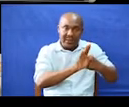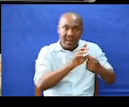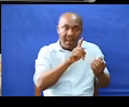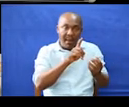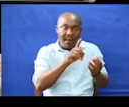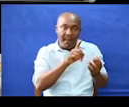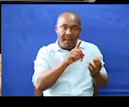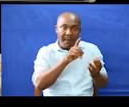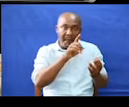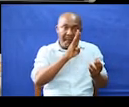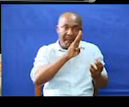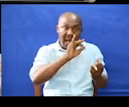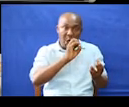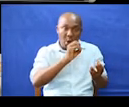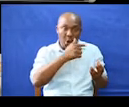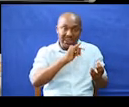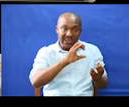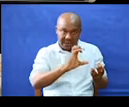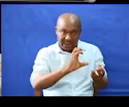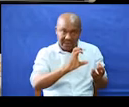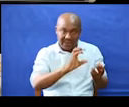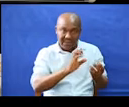resistance to some pathogenic bacteria?